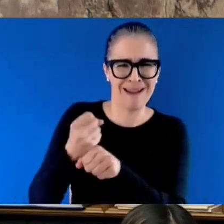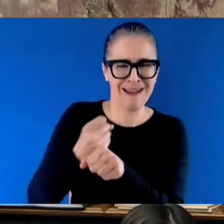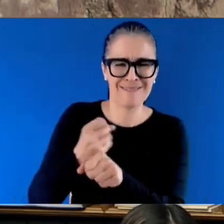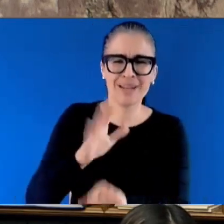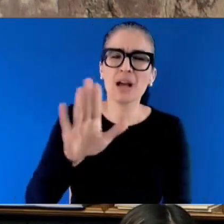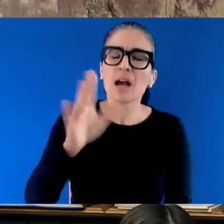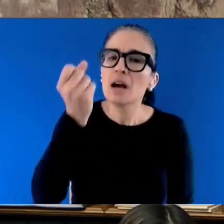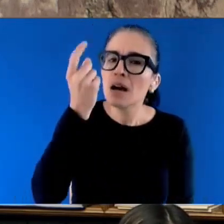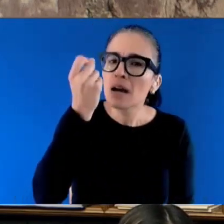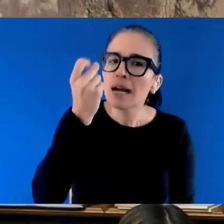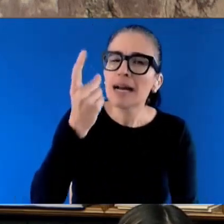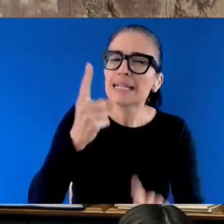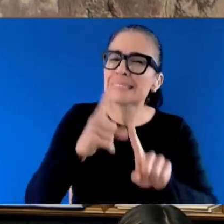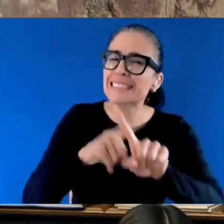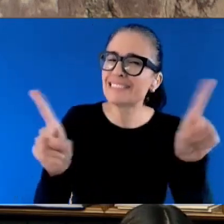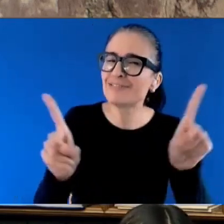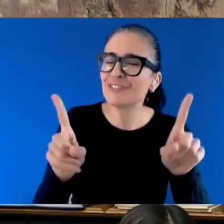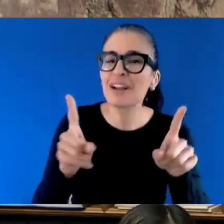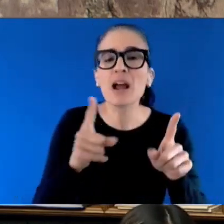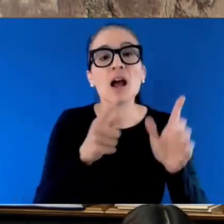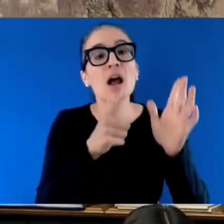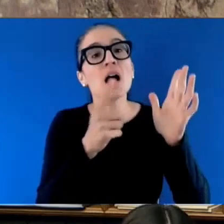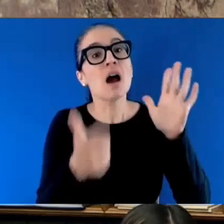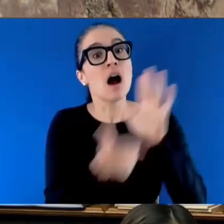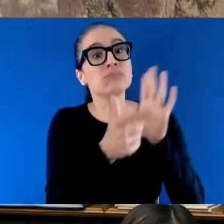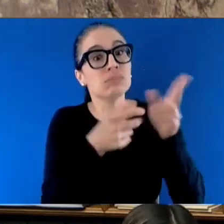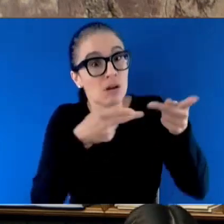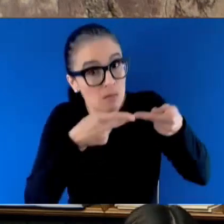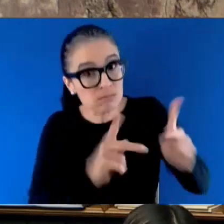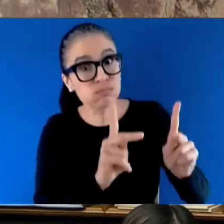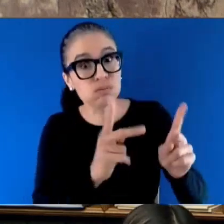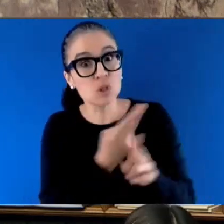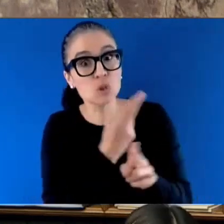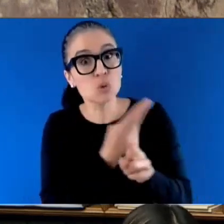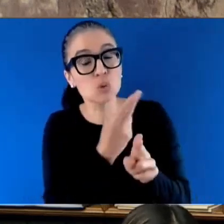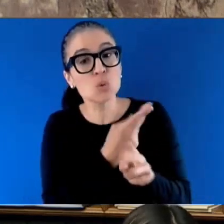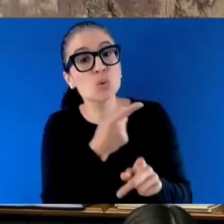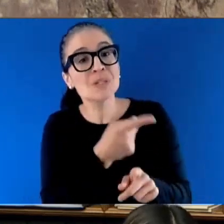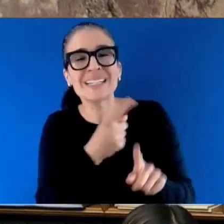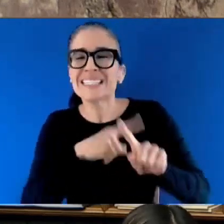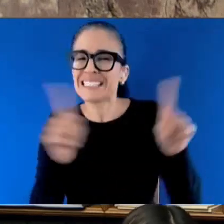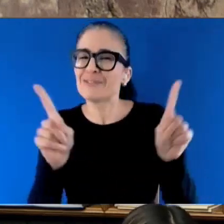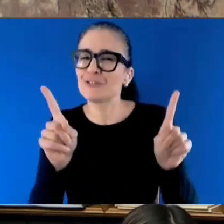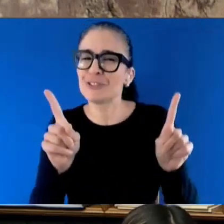what? They can be arrested. They can be hauled out of there as they should be.